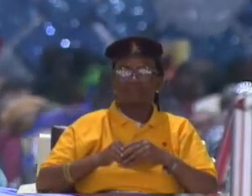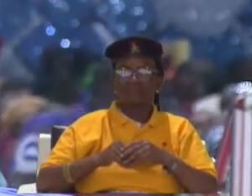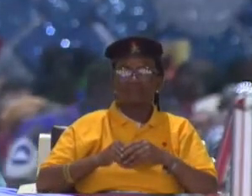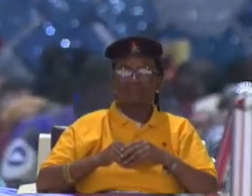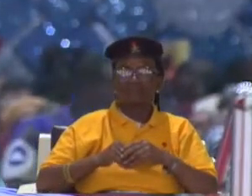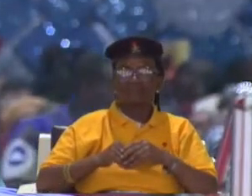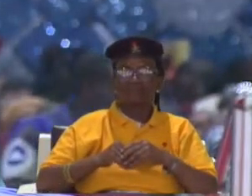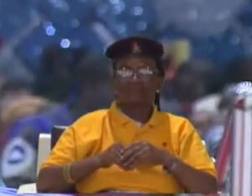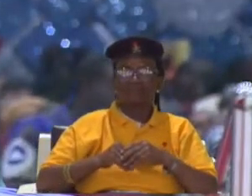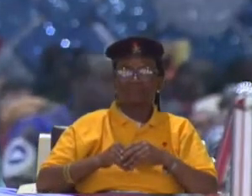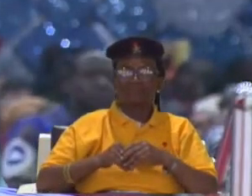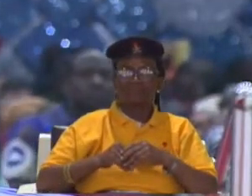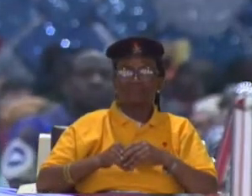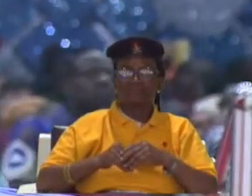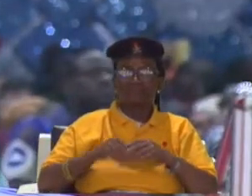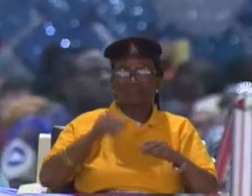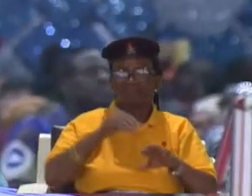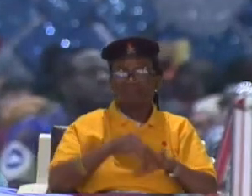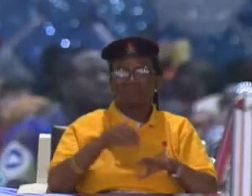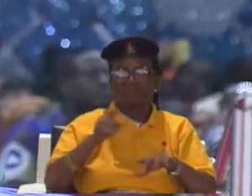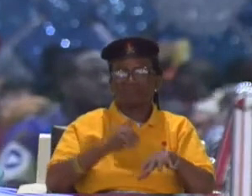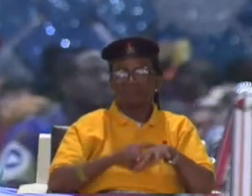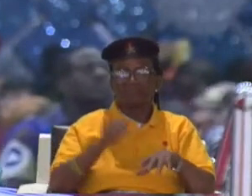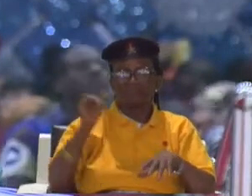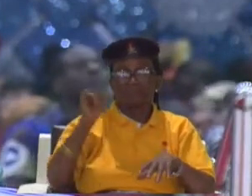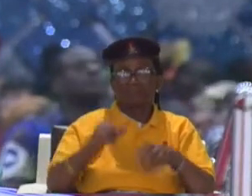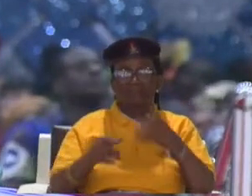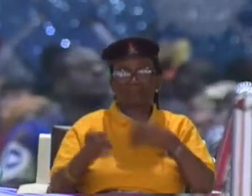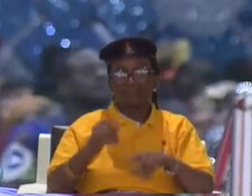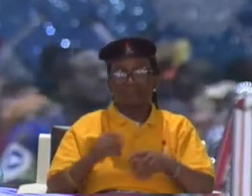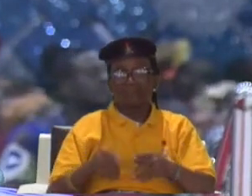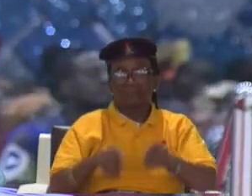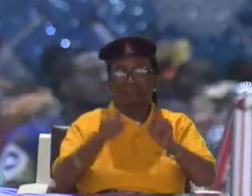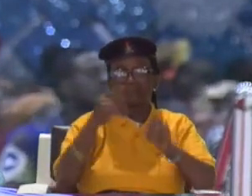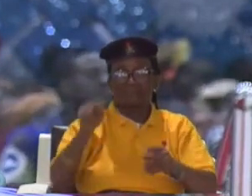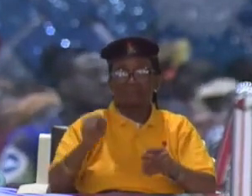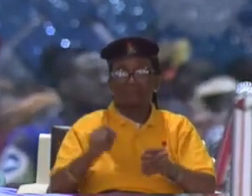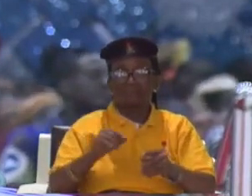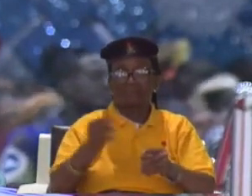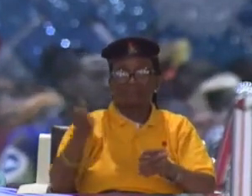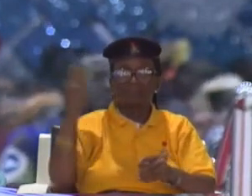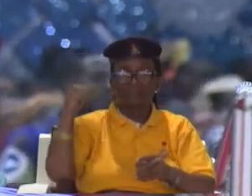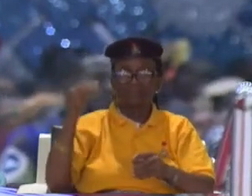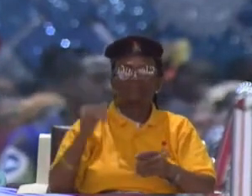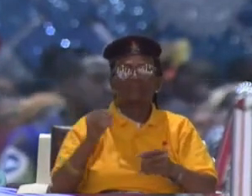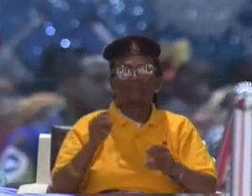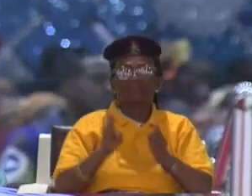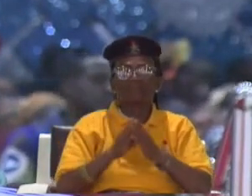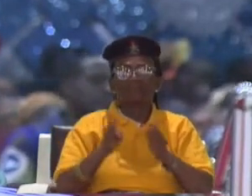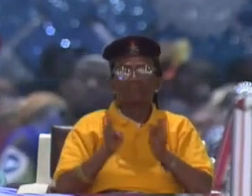won. By the time they came during the last convention, they